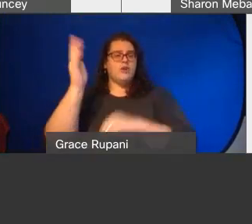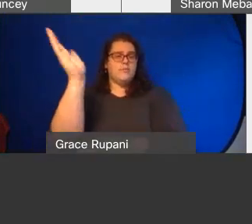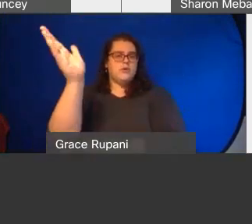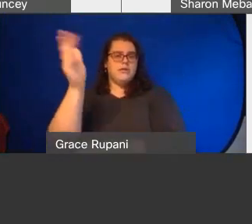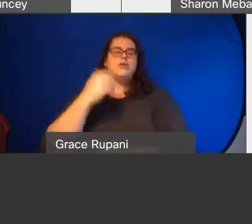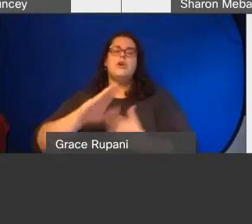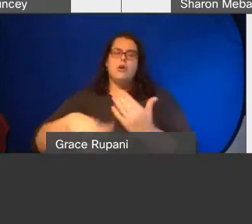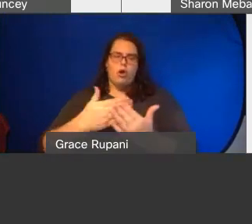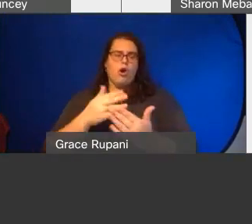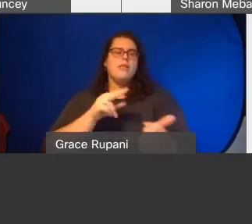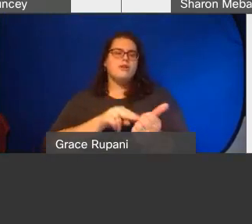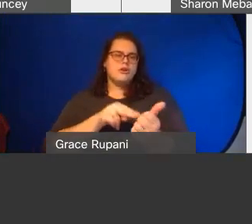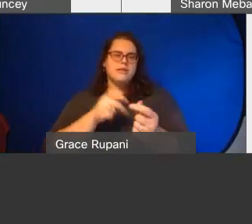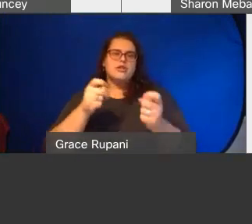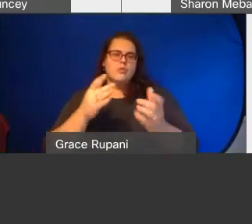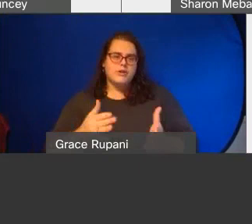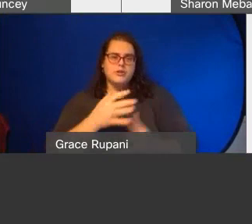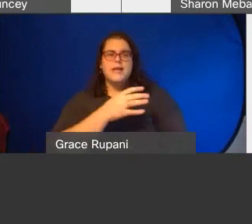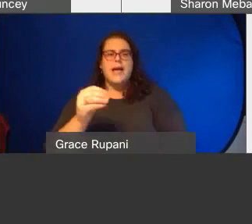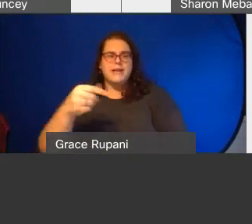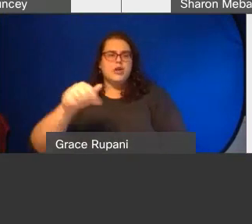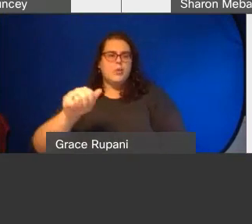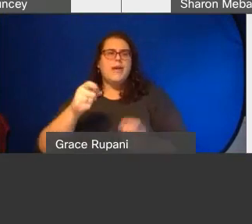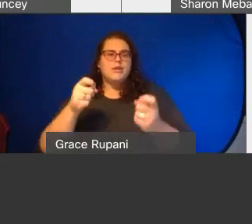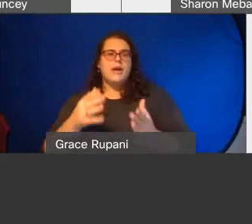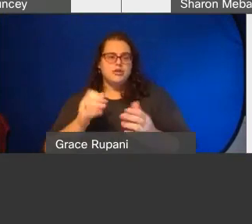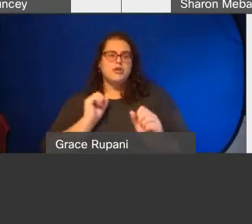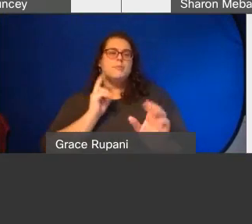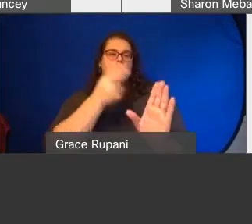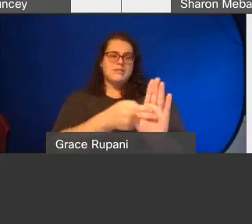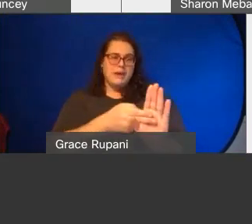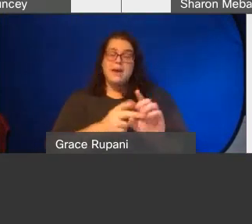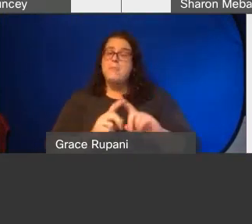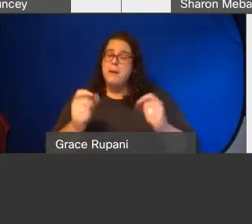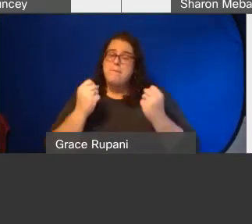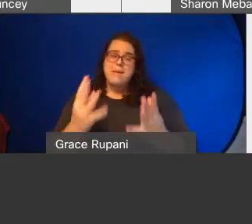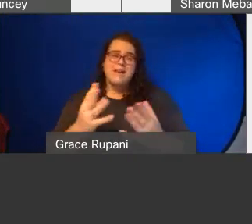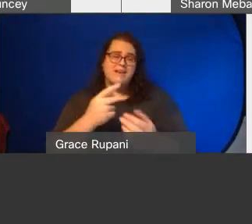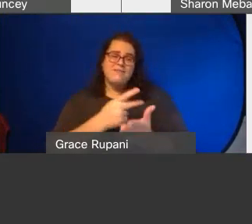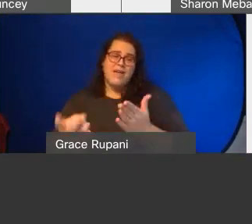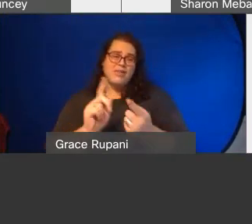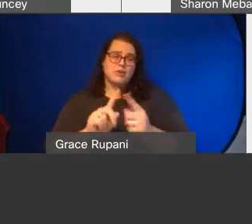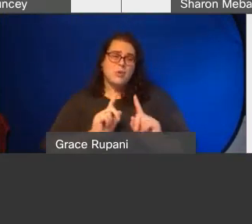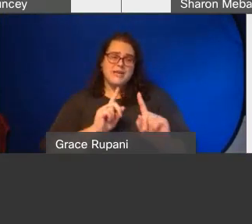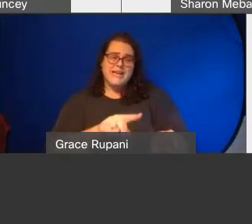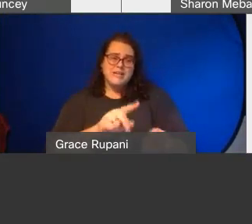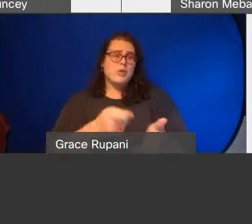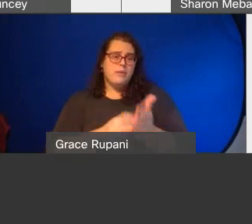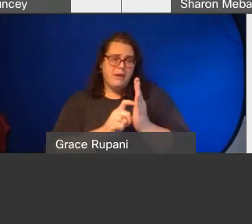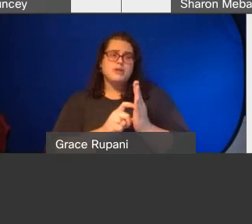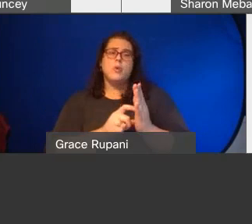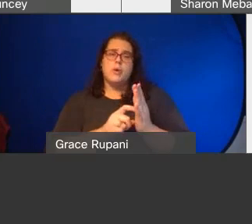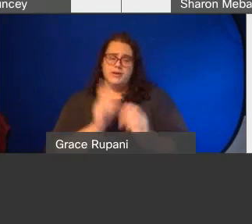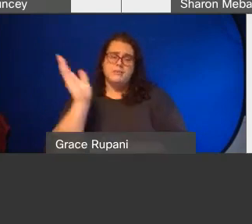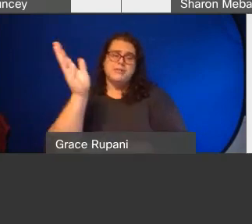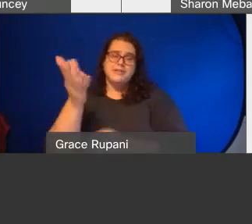nursing and quality directors participate. However, many providers failed to attend that mandatory presentation.